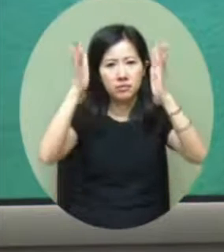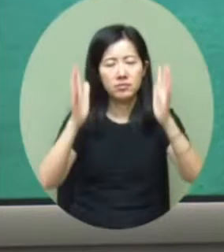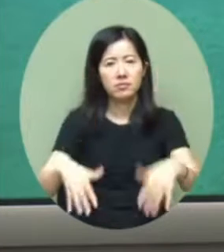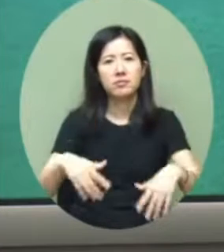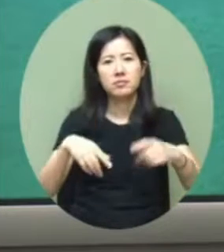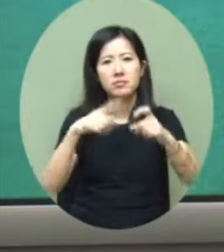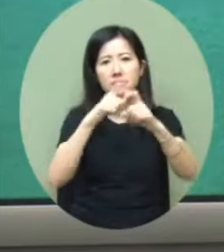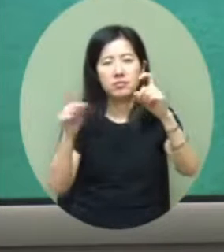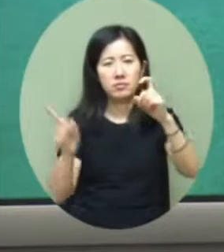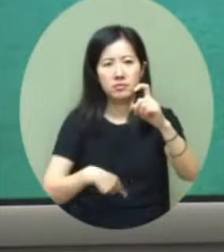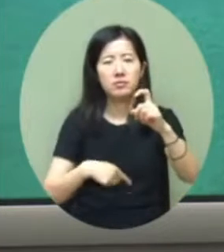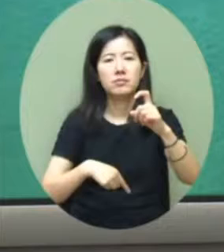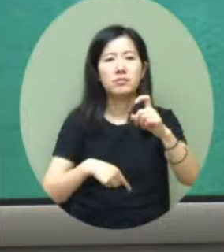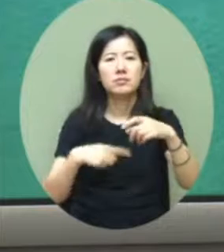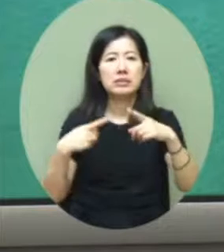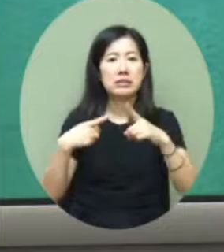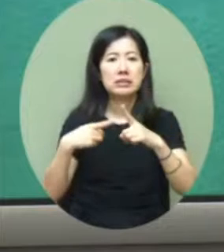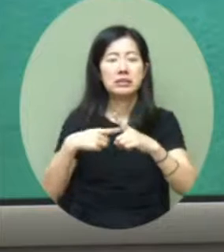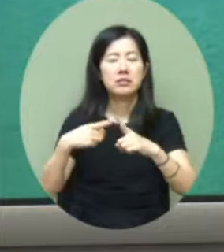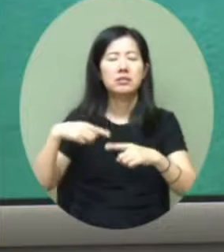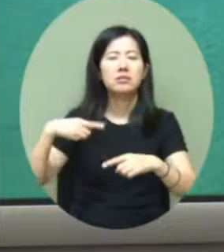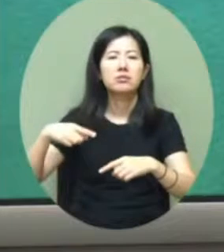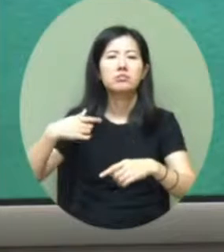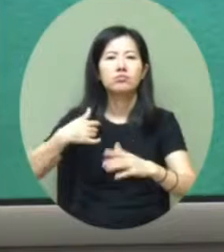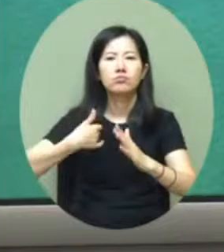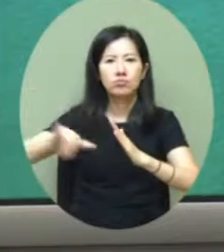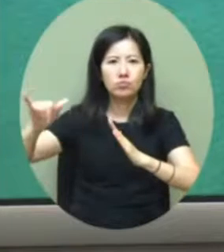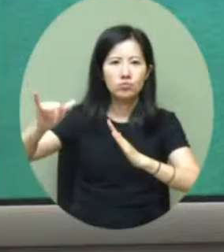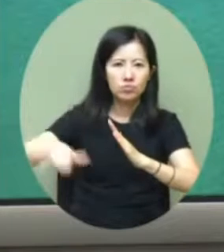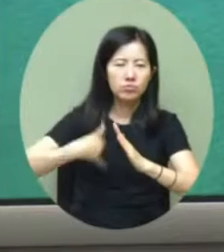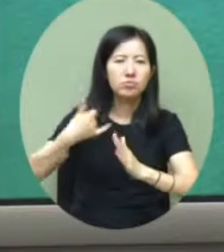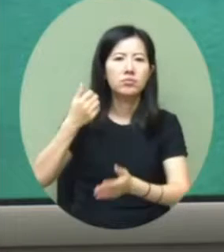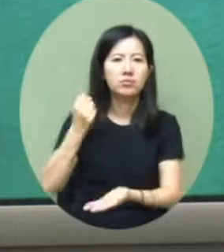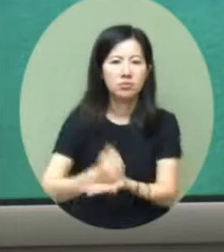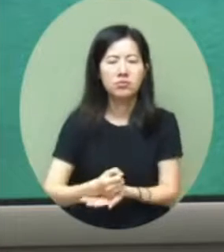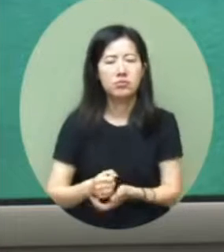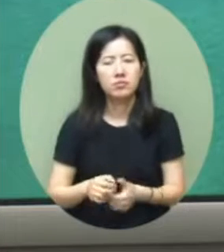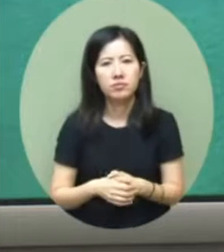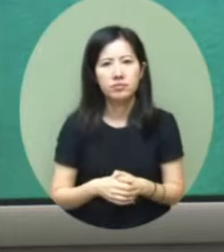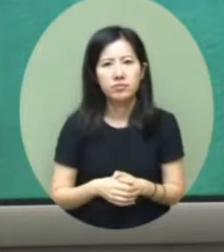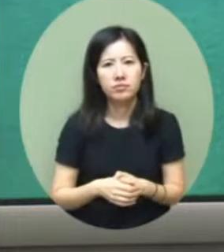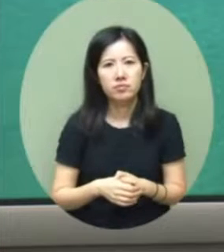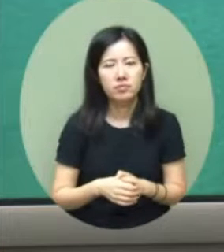period. But I am very glad to see that the